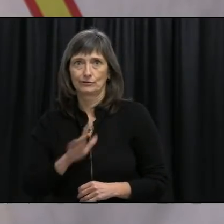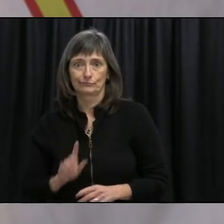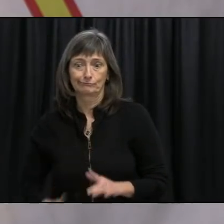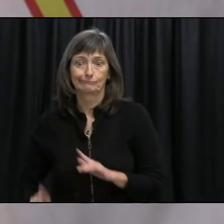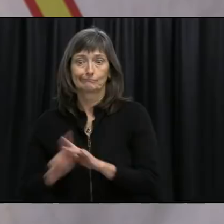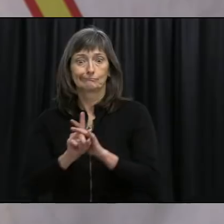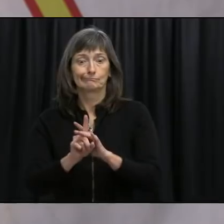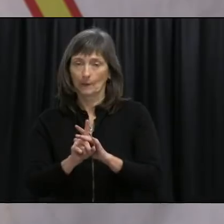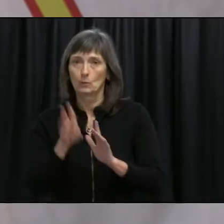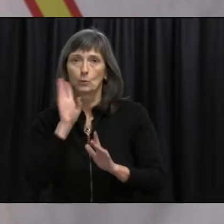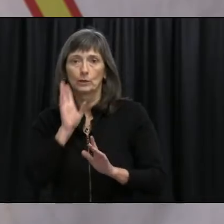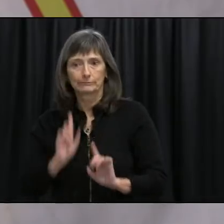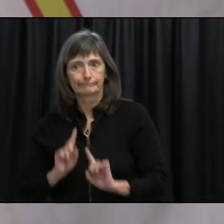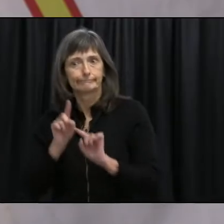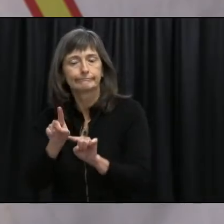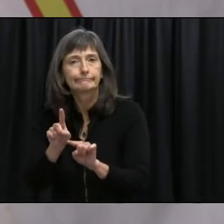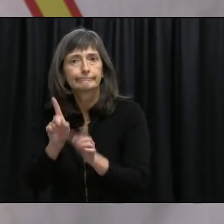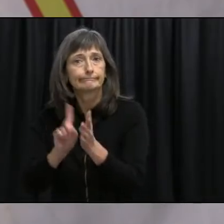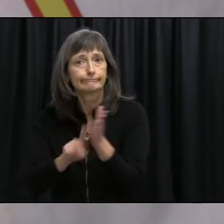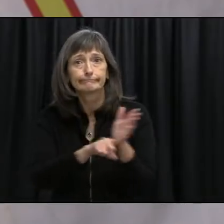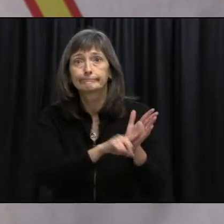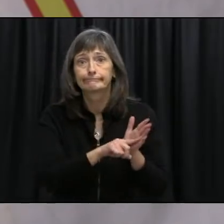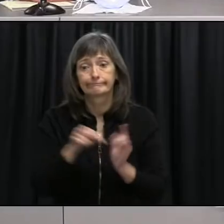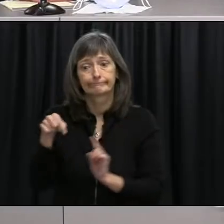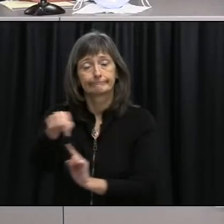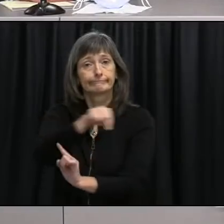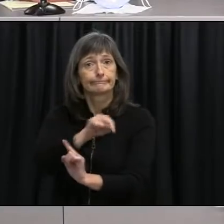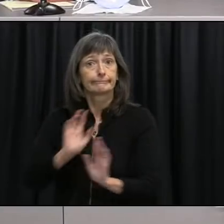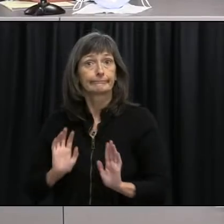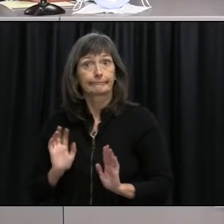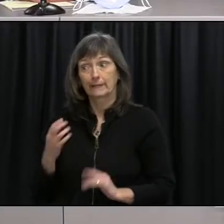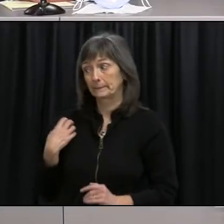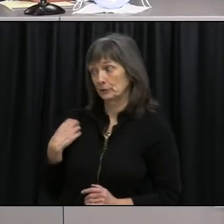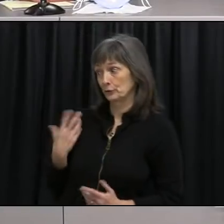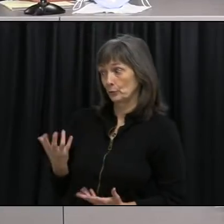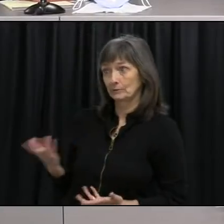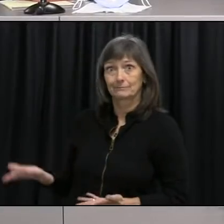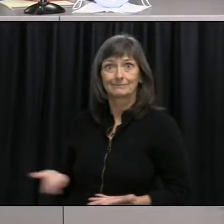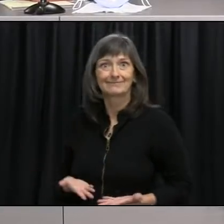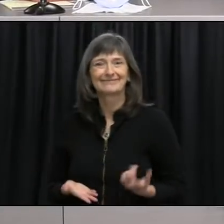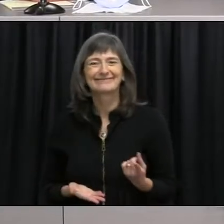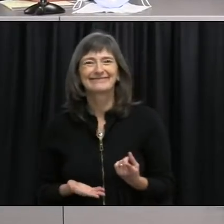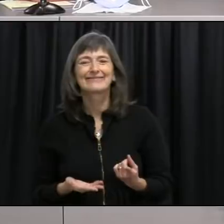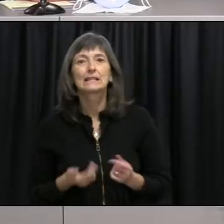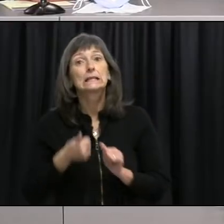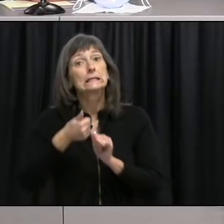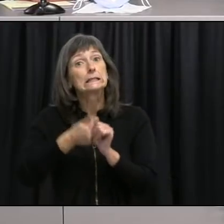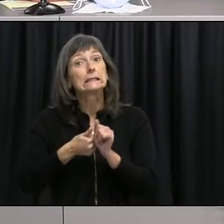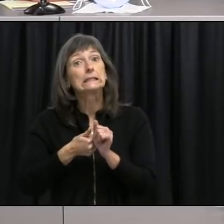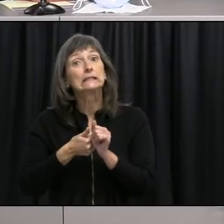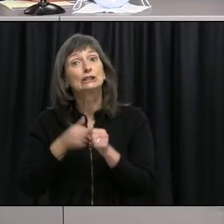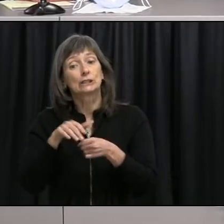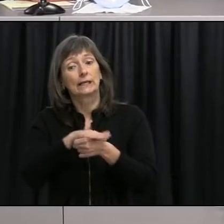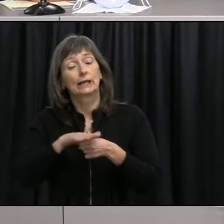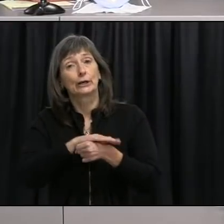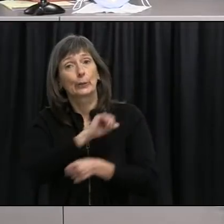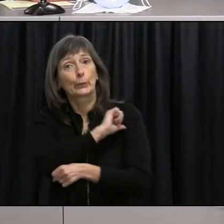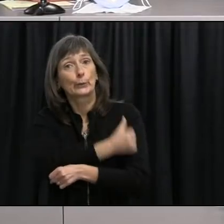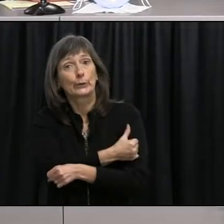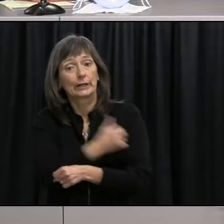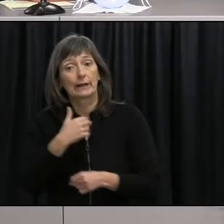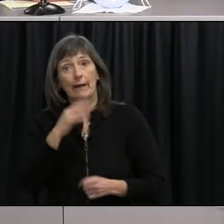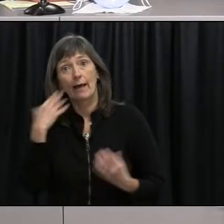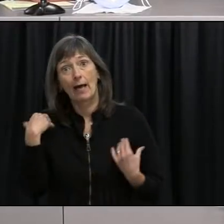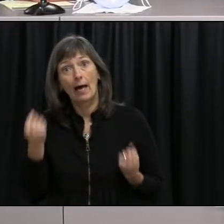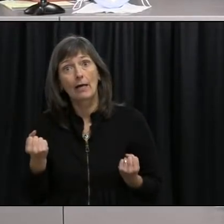And Minister, if you were... No, I mean, all I was going to say is that each regional health authority has contingency plans